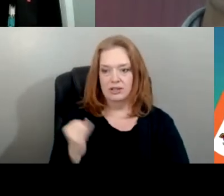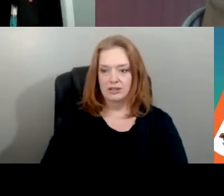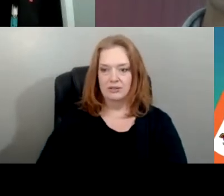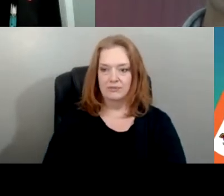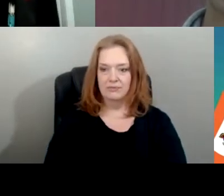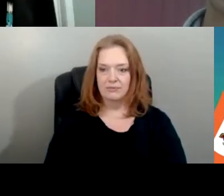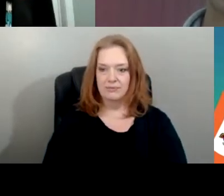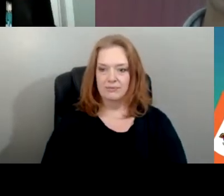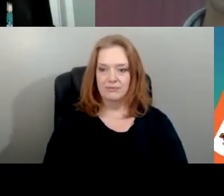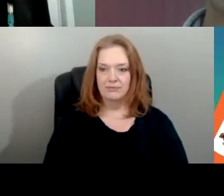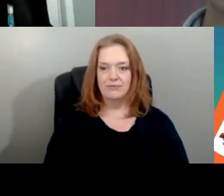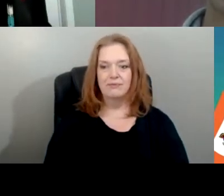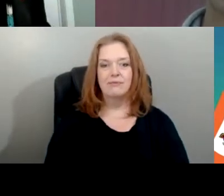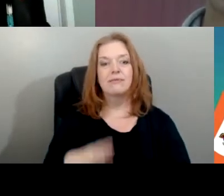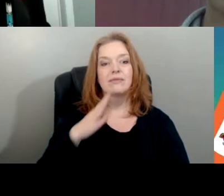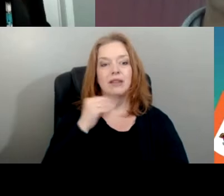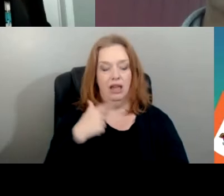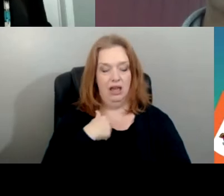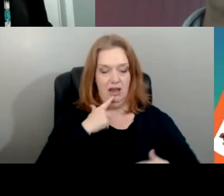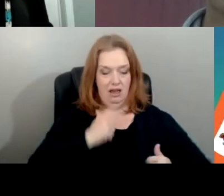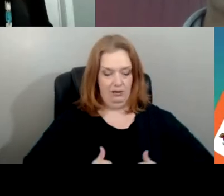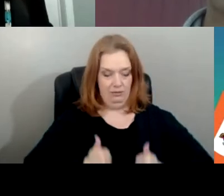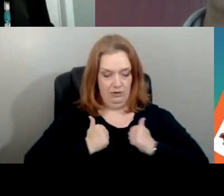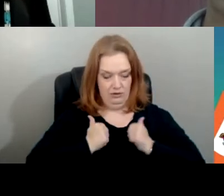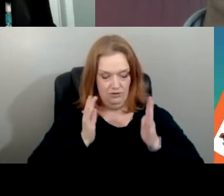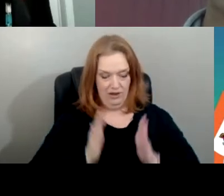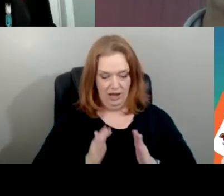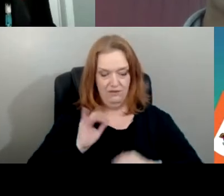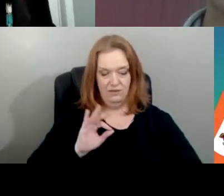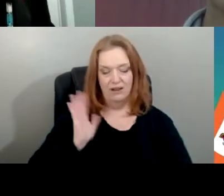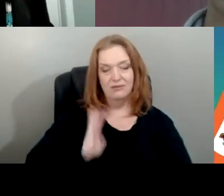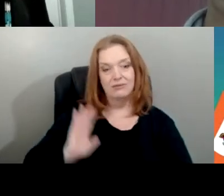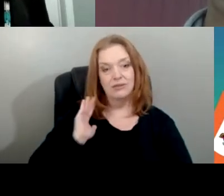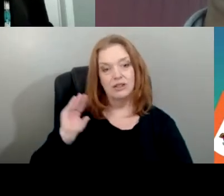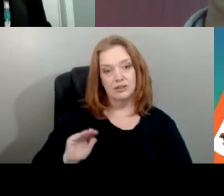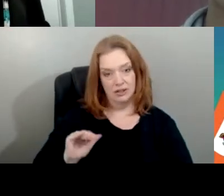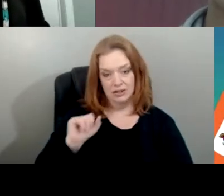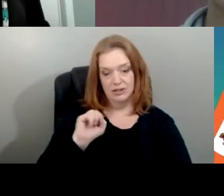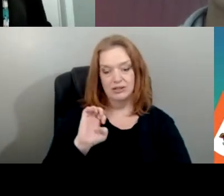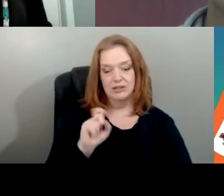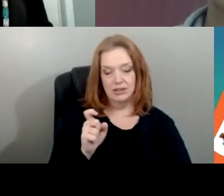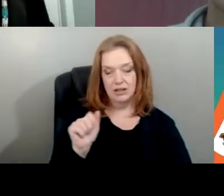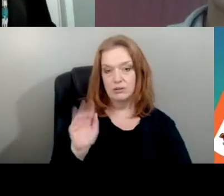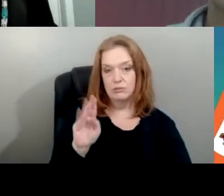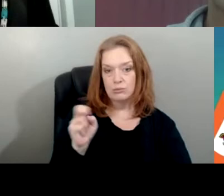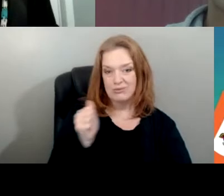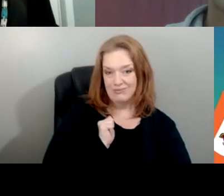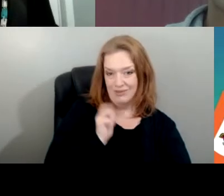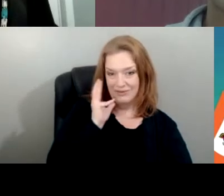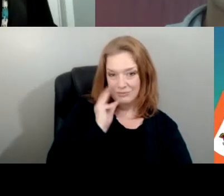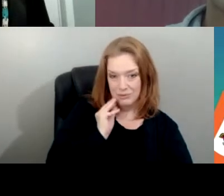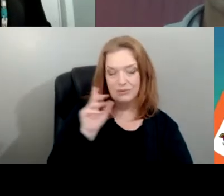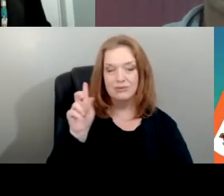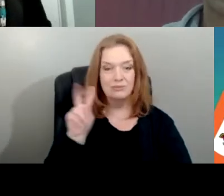as a survivor of childhood sexual abuse and domestic violence. And